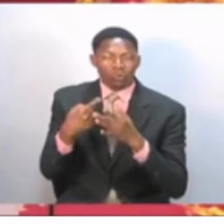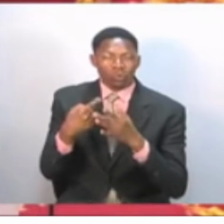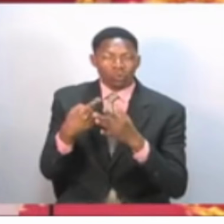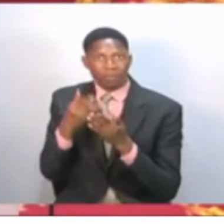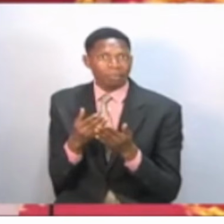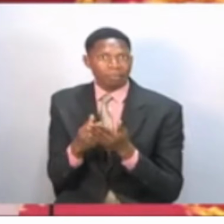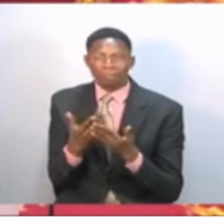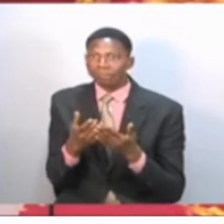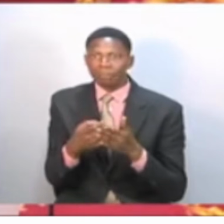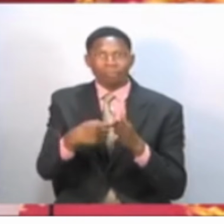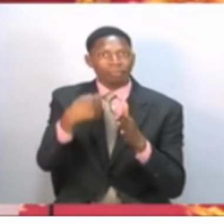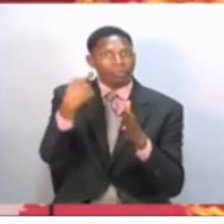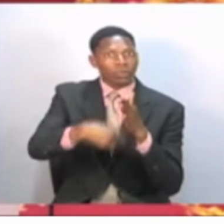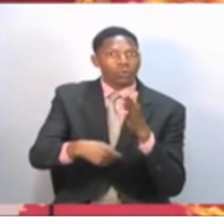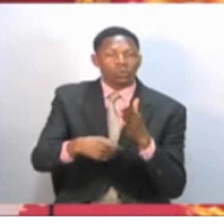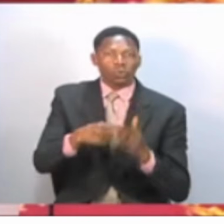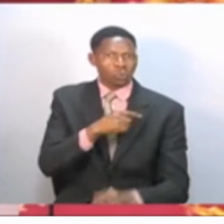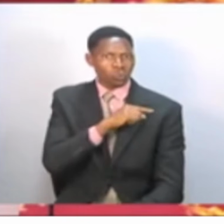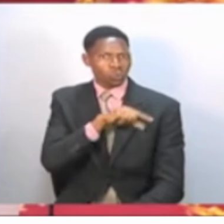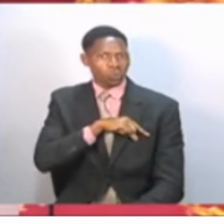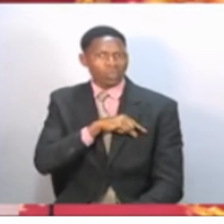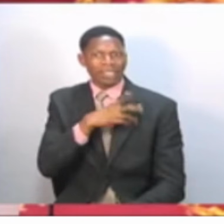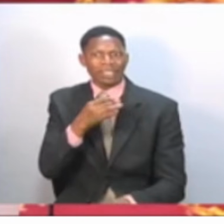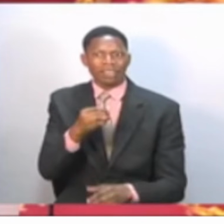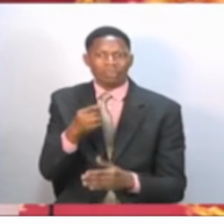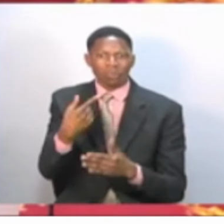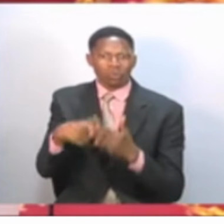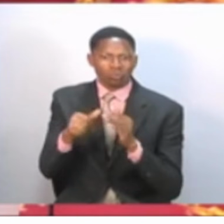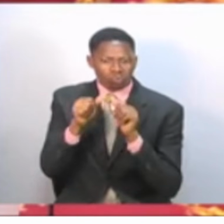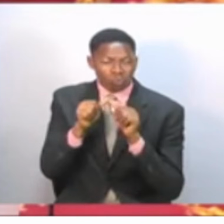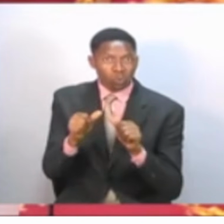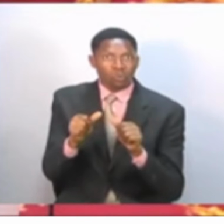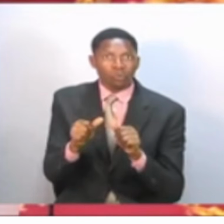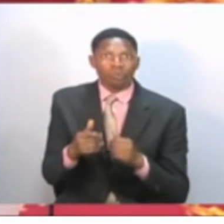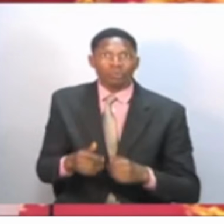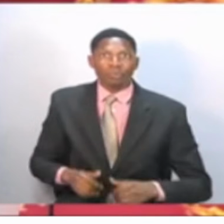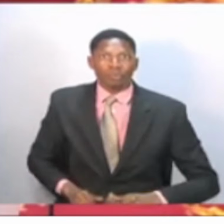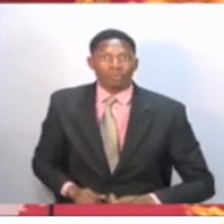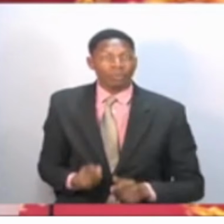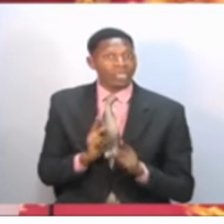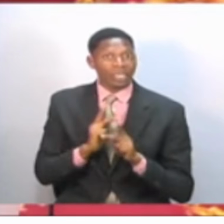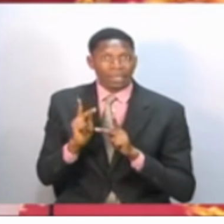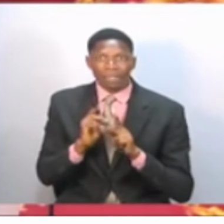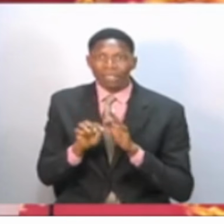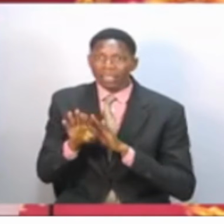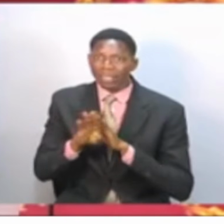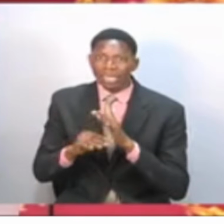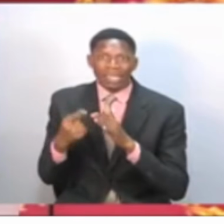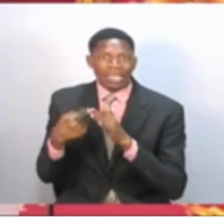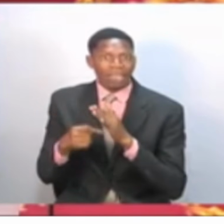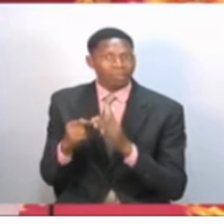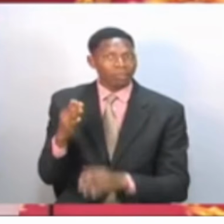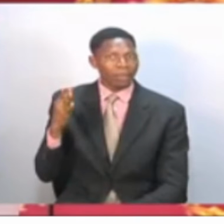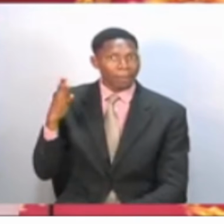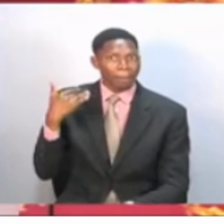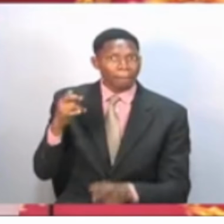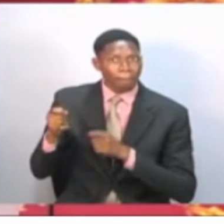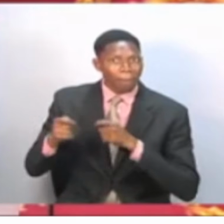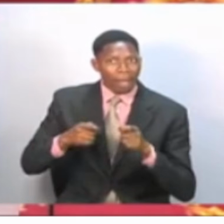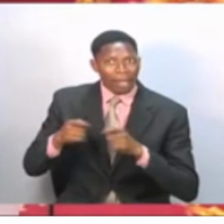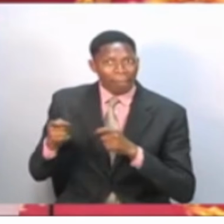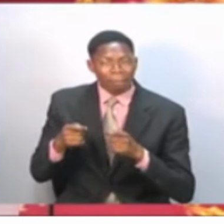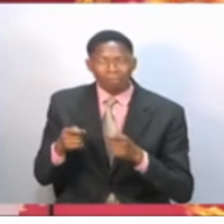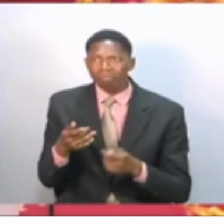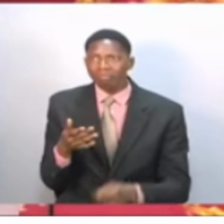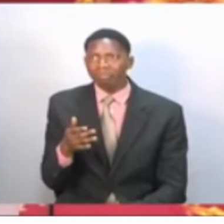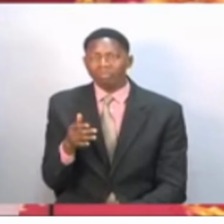cost, quality, and longevity. Contrary to the practice under the previously